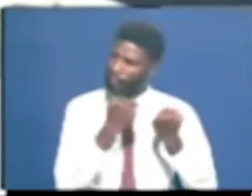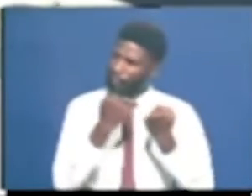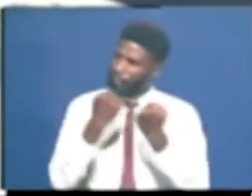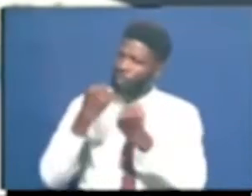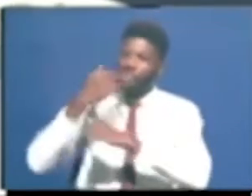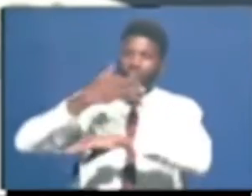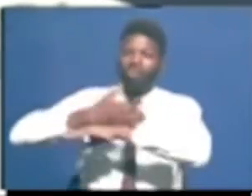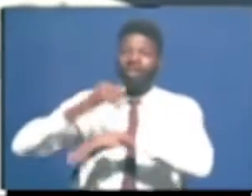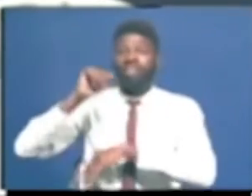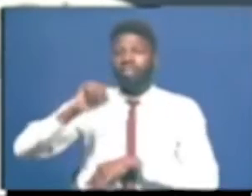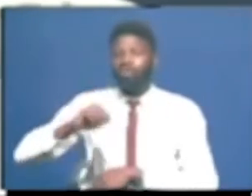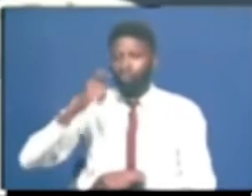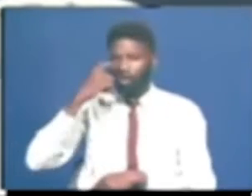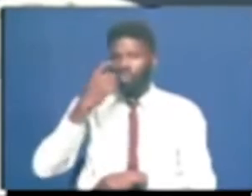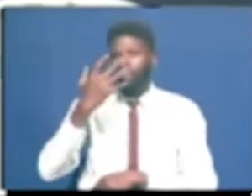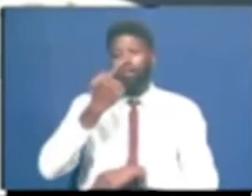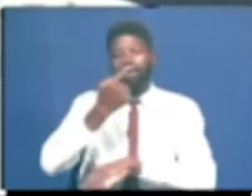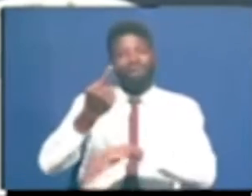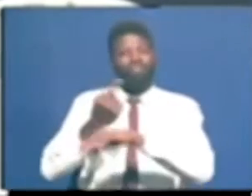3 days.